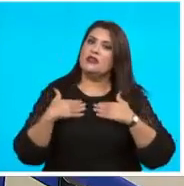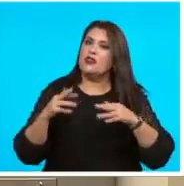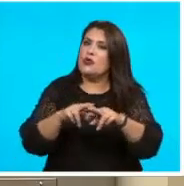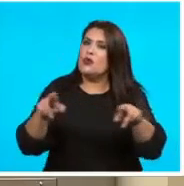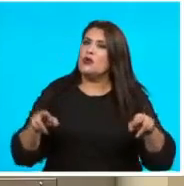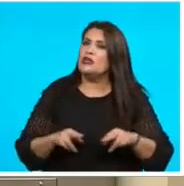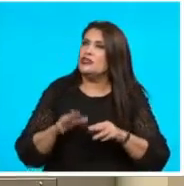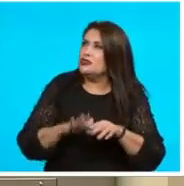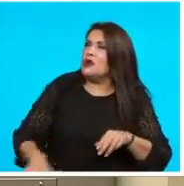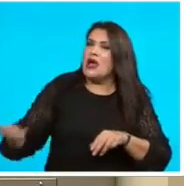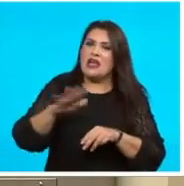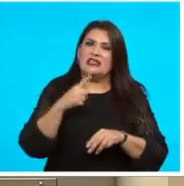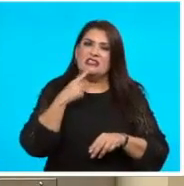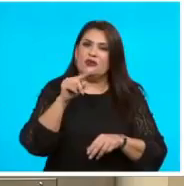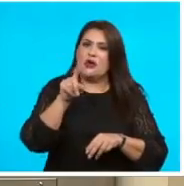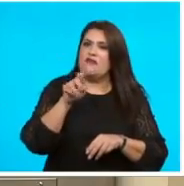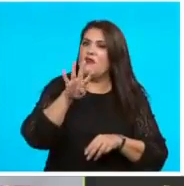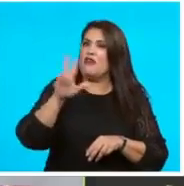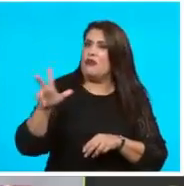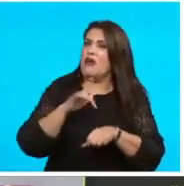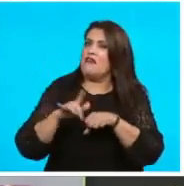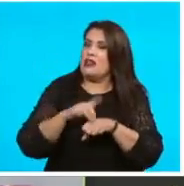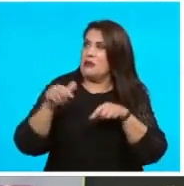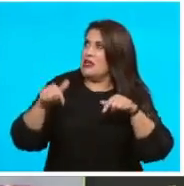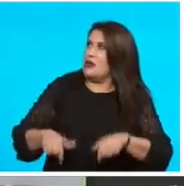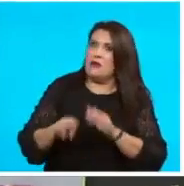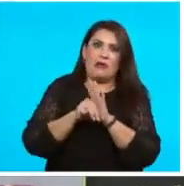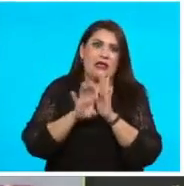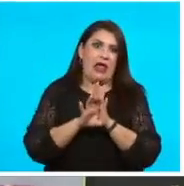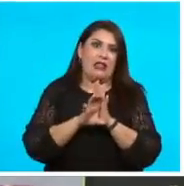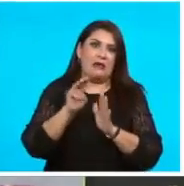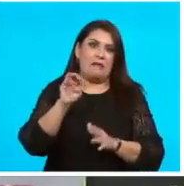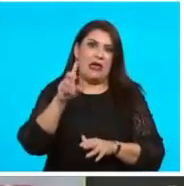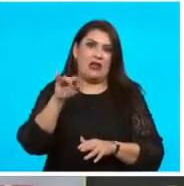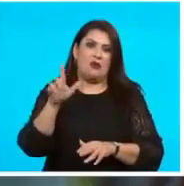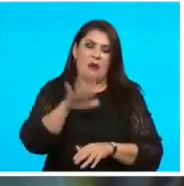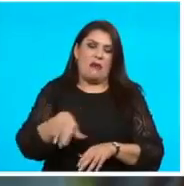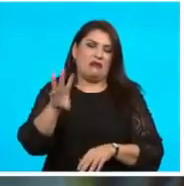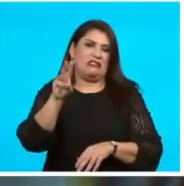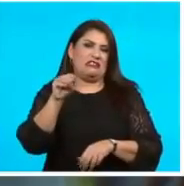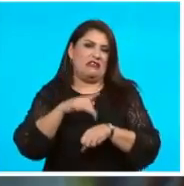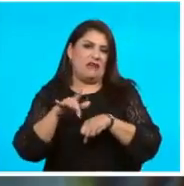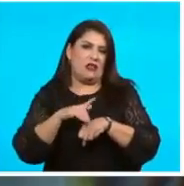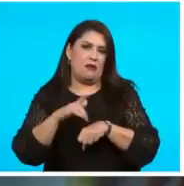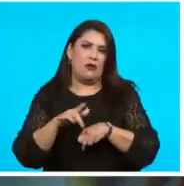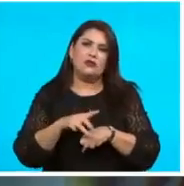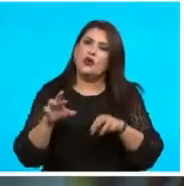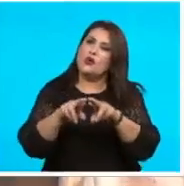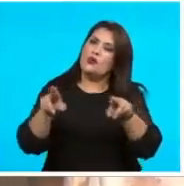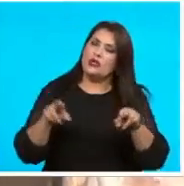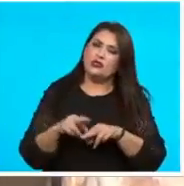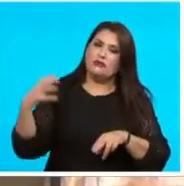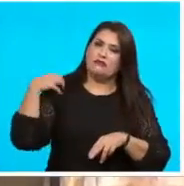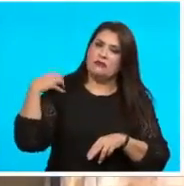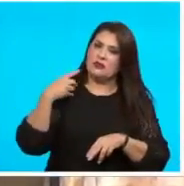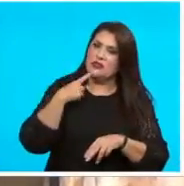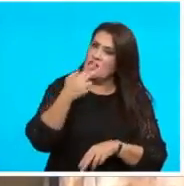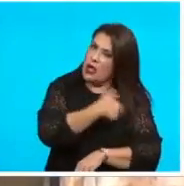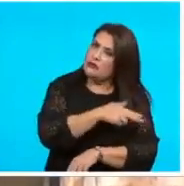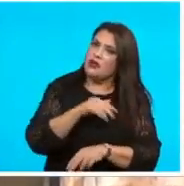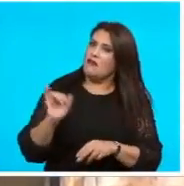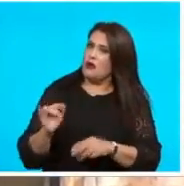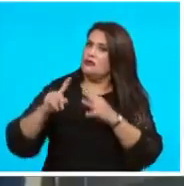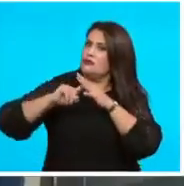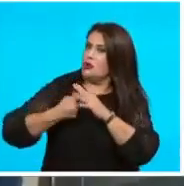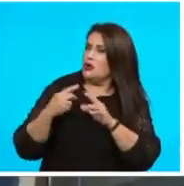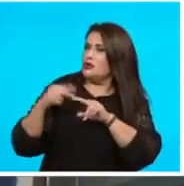are 143 available. Here in McAllen Medical, about 60. Region officials say hospitals have also started